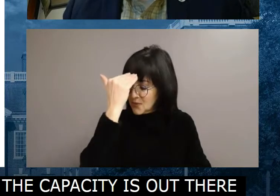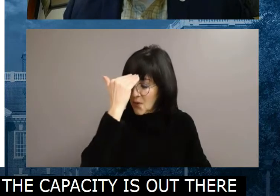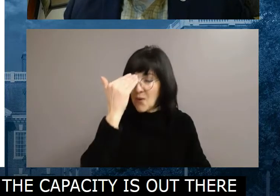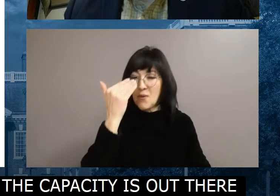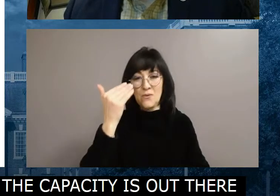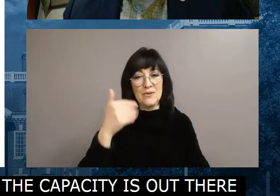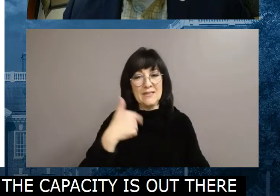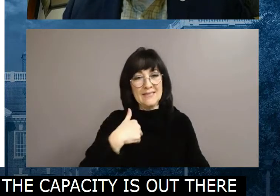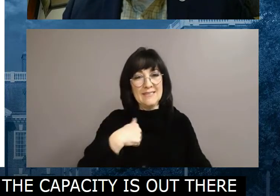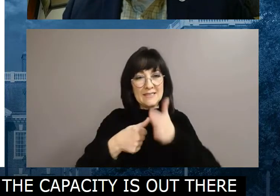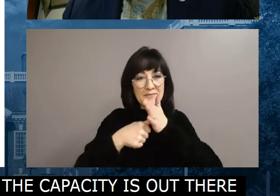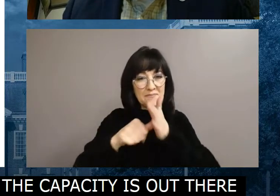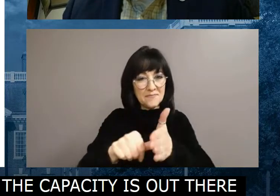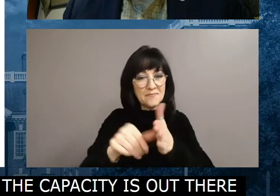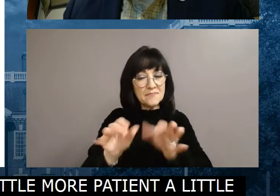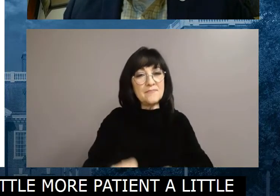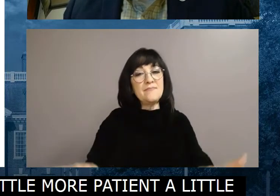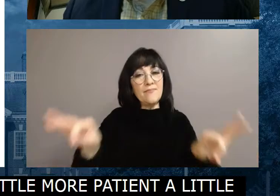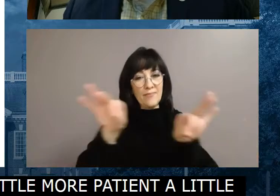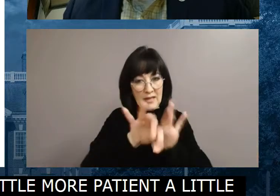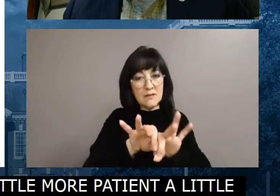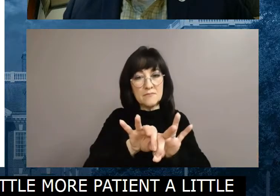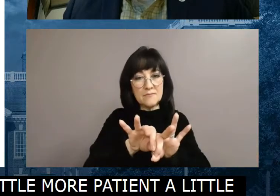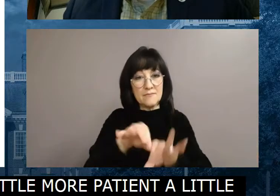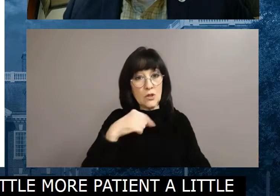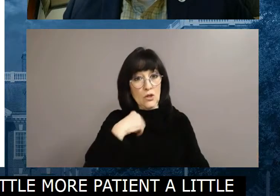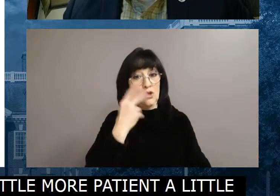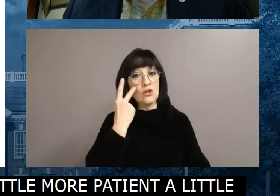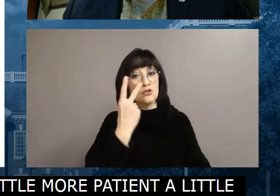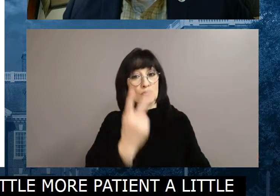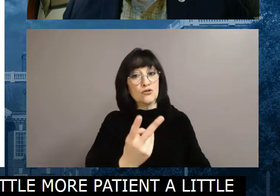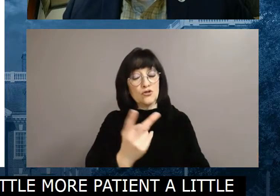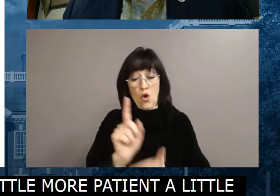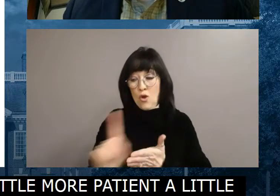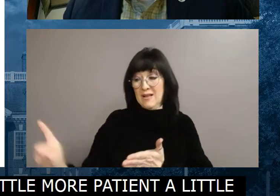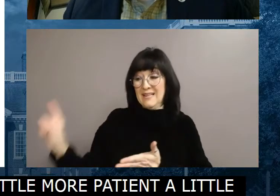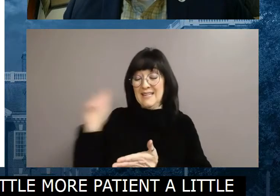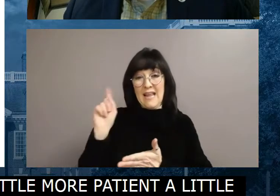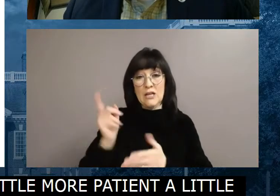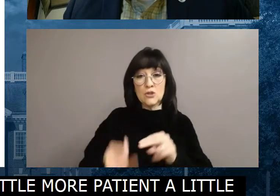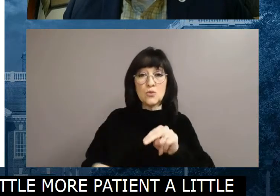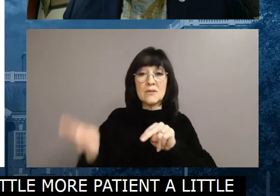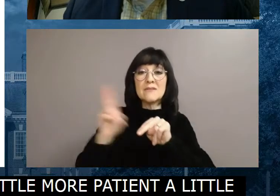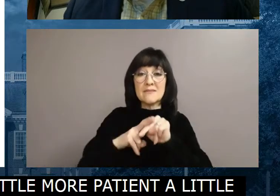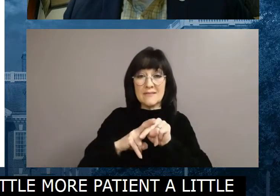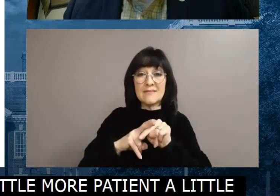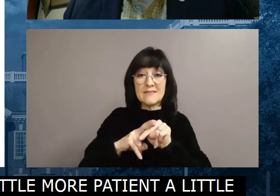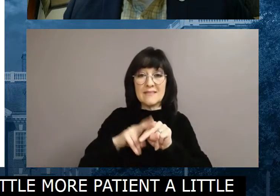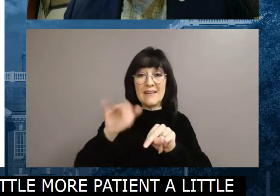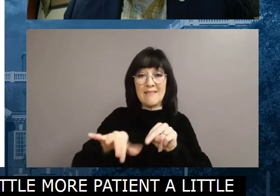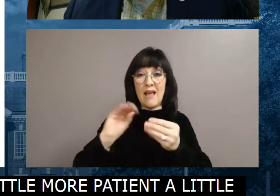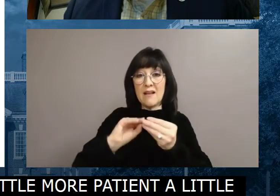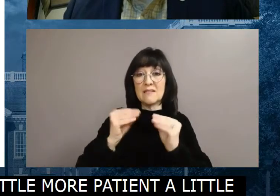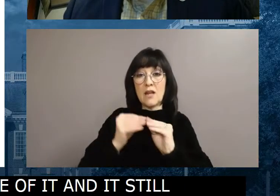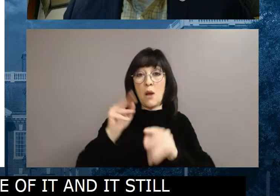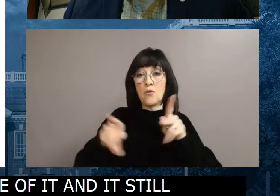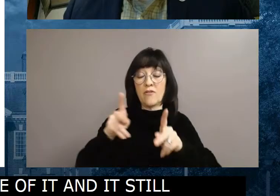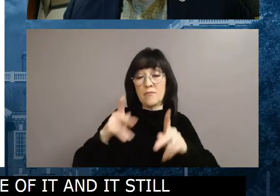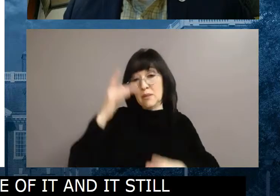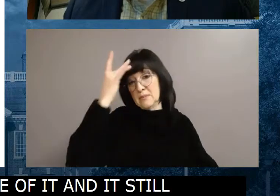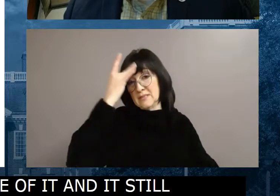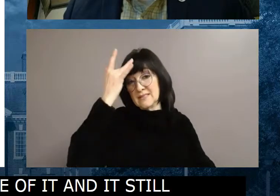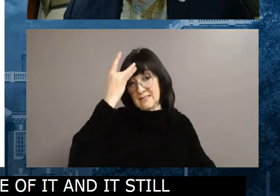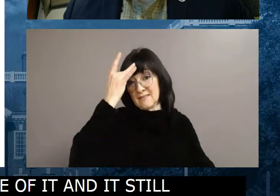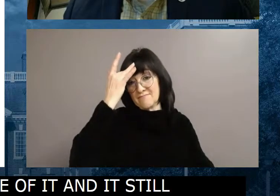importance of it, and it still matters. But we also did see a slight increase last week as well. So that's kudos to everybody. We have ample